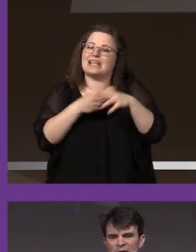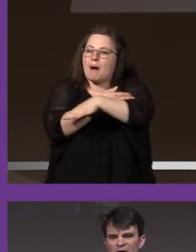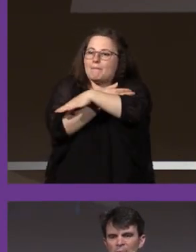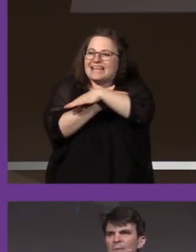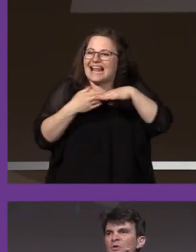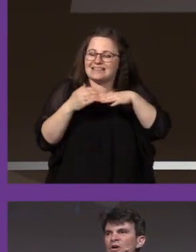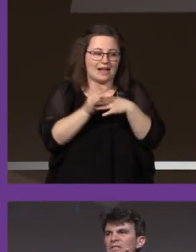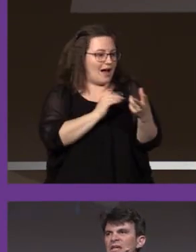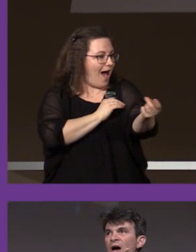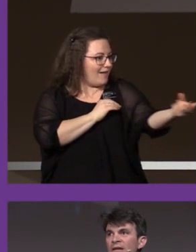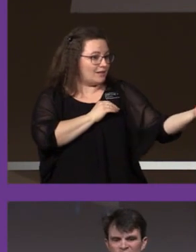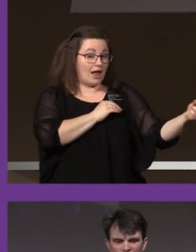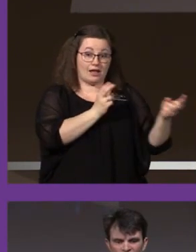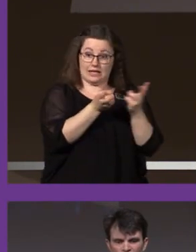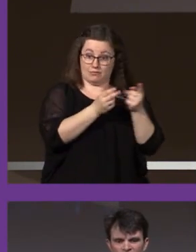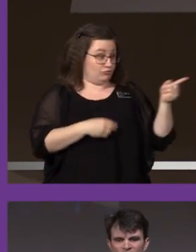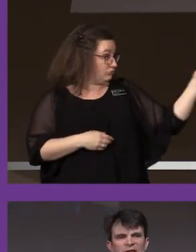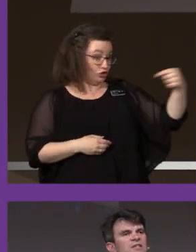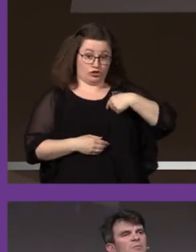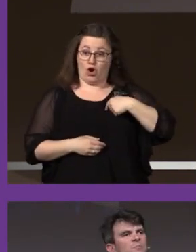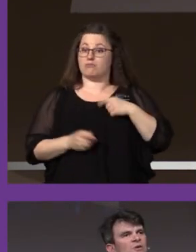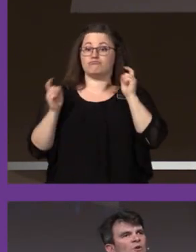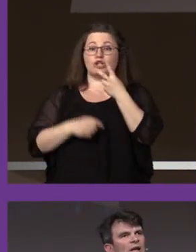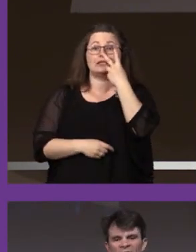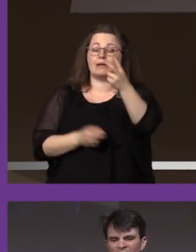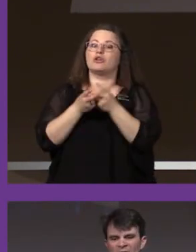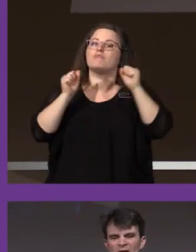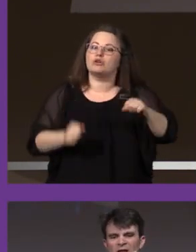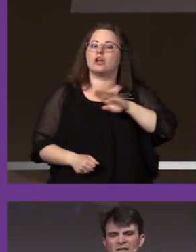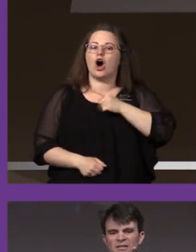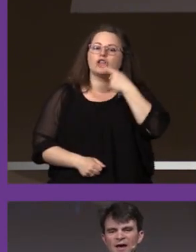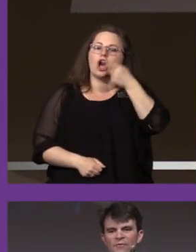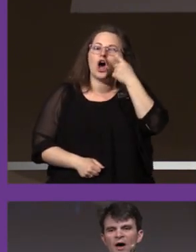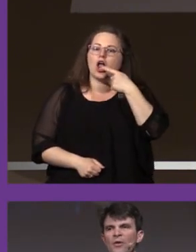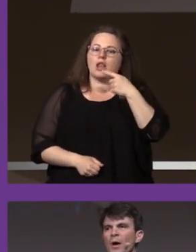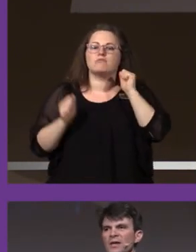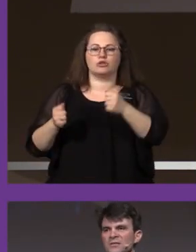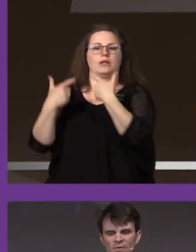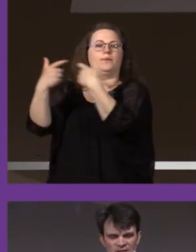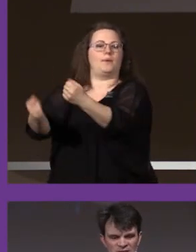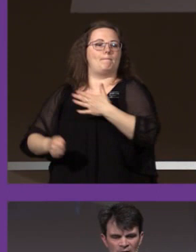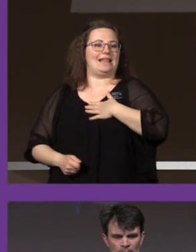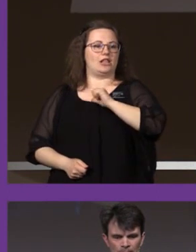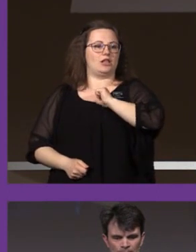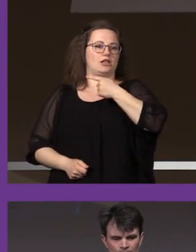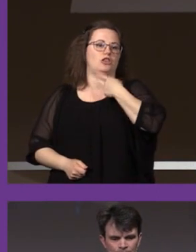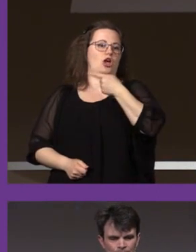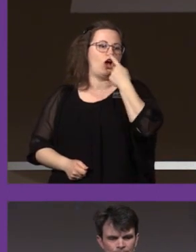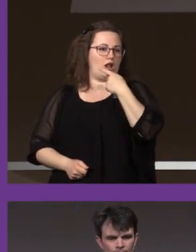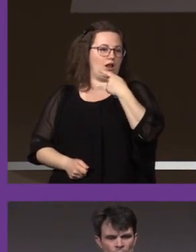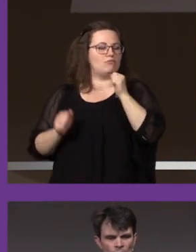someone like myself, perhaps, who can't see. I need speech output, so it needs to be speech-friendly. It needs to have other ways of accessing it.